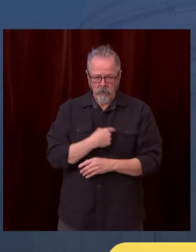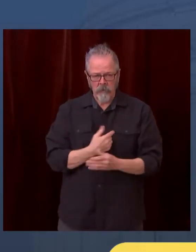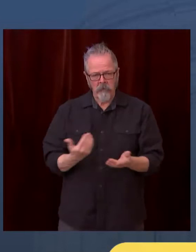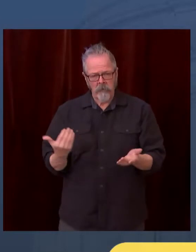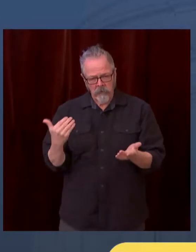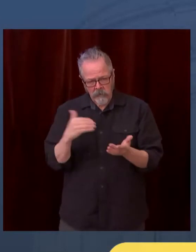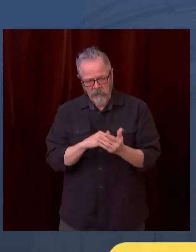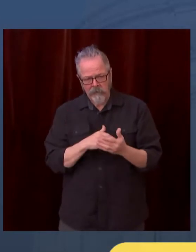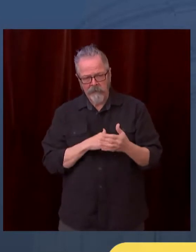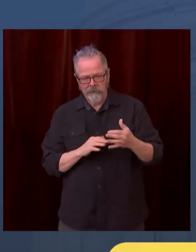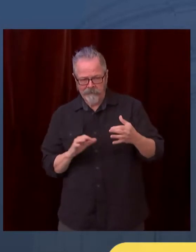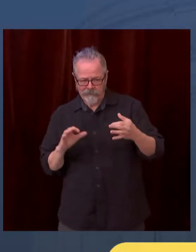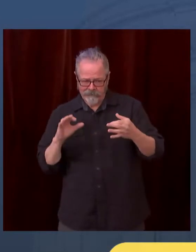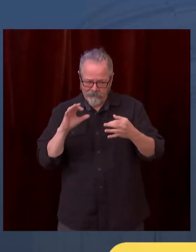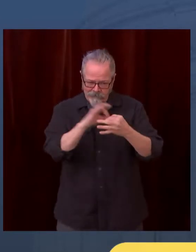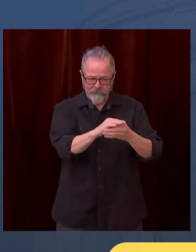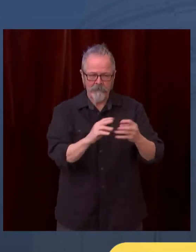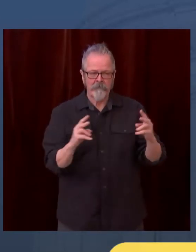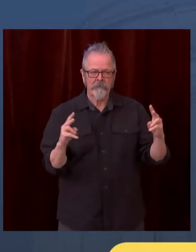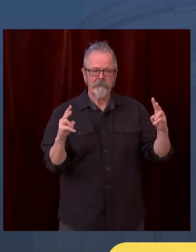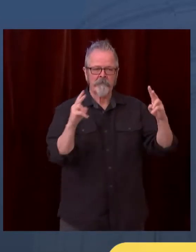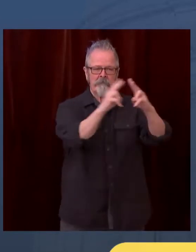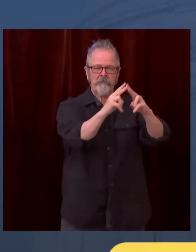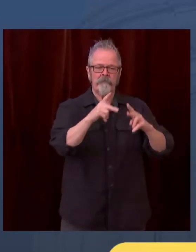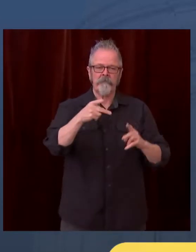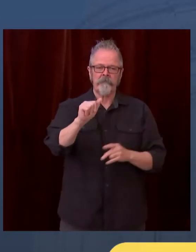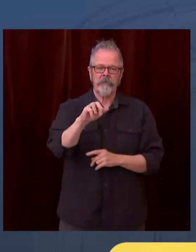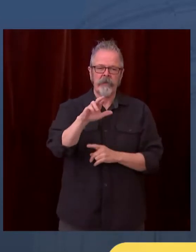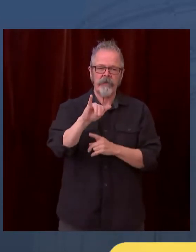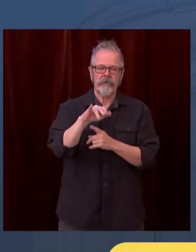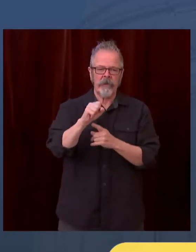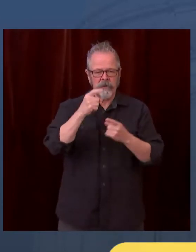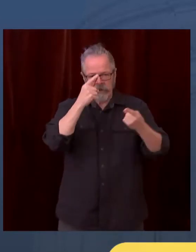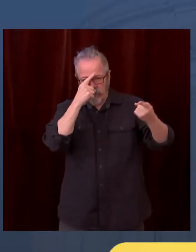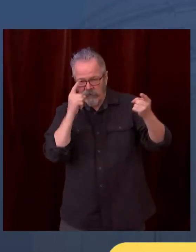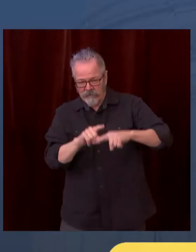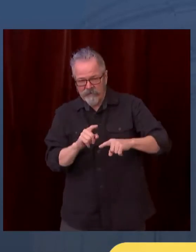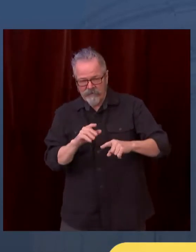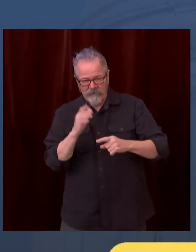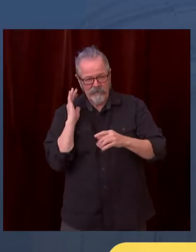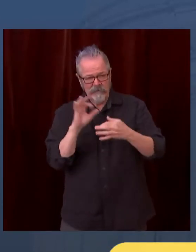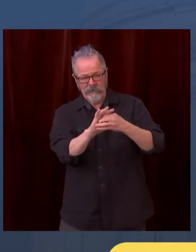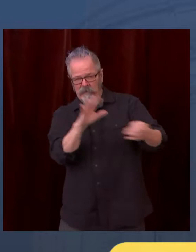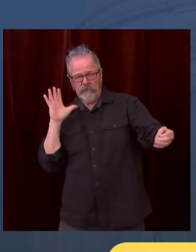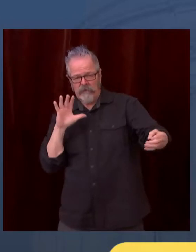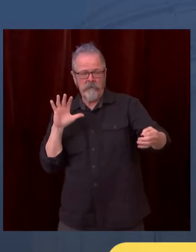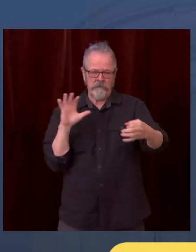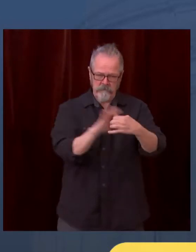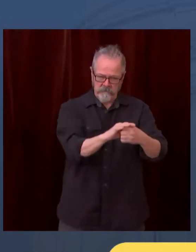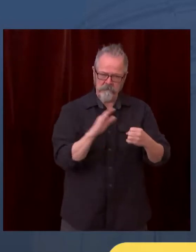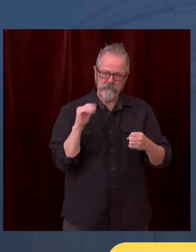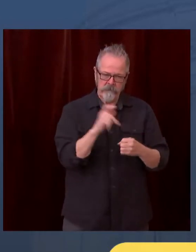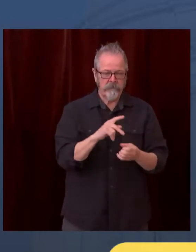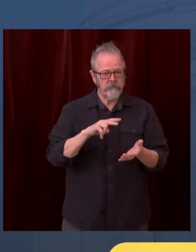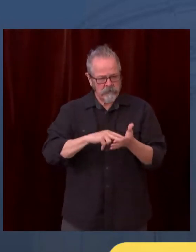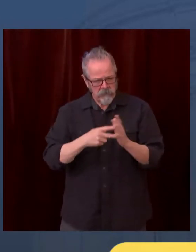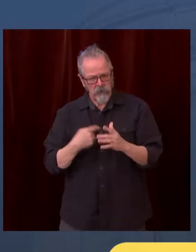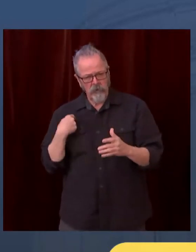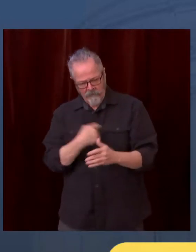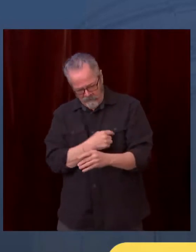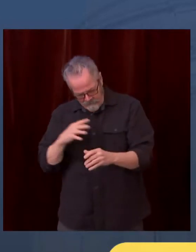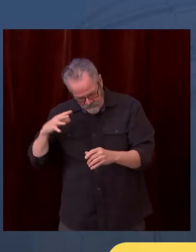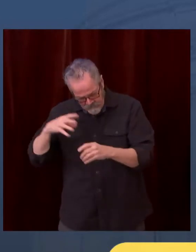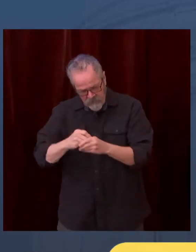leading scientific nation. This will allow us again to join the world and lead the world in the development of a clean energy